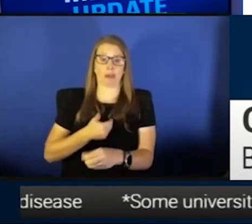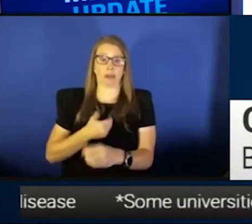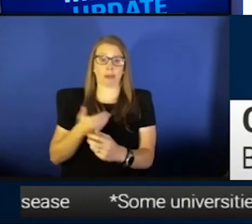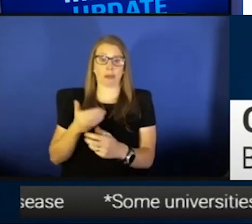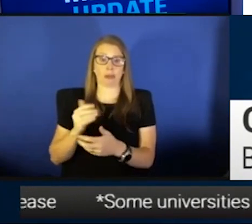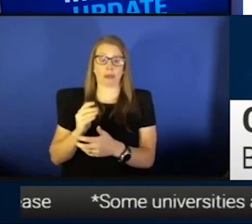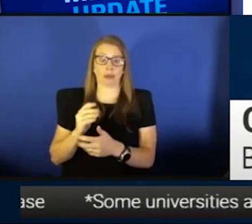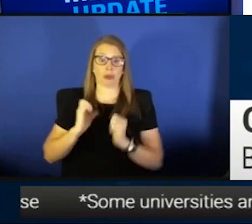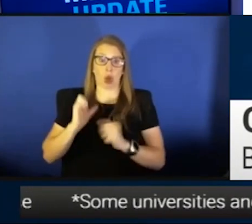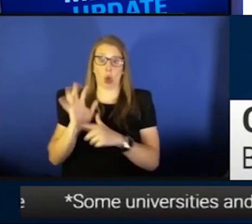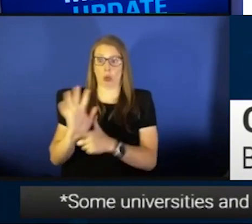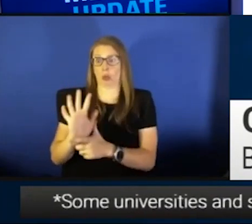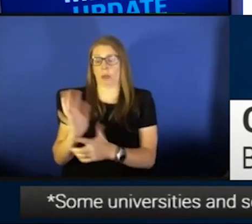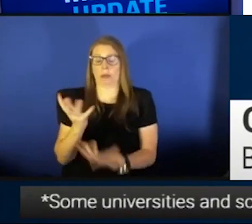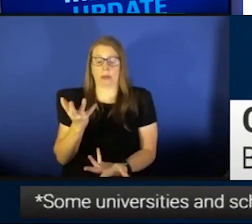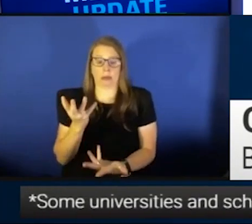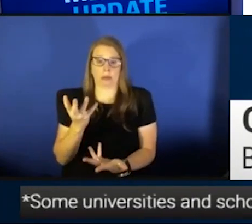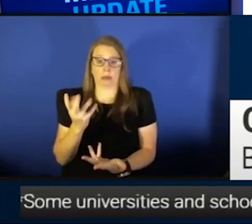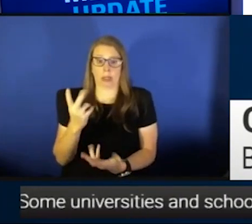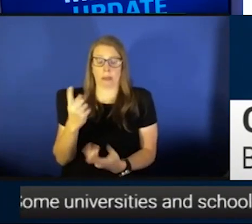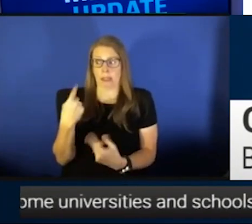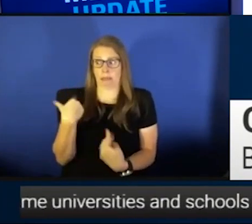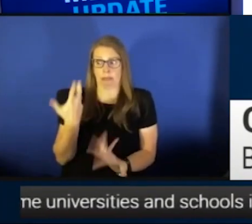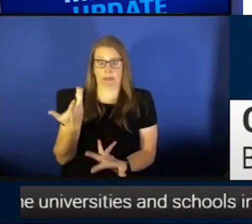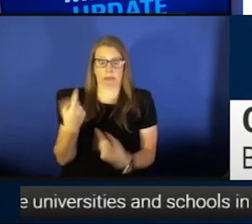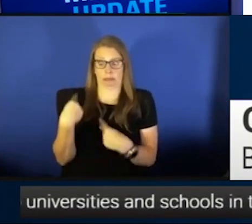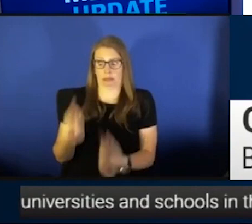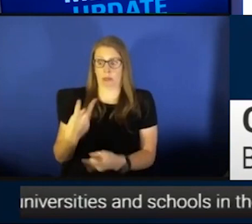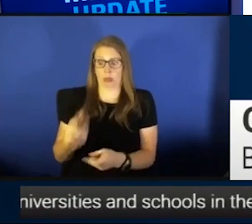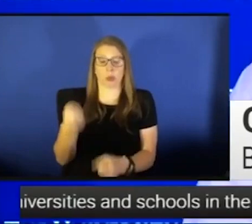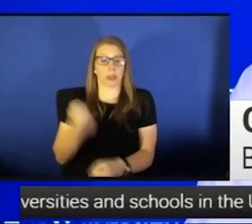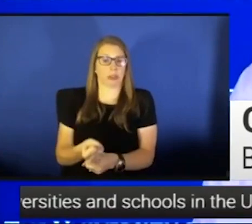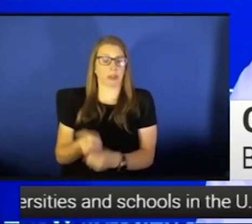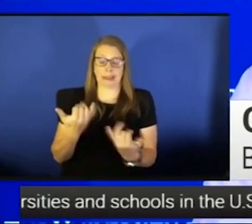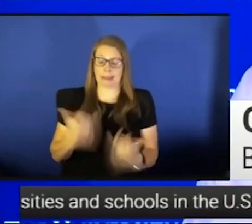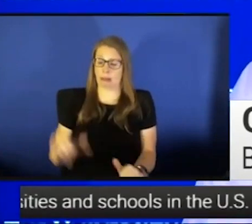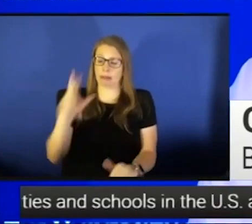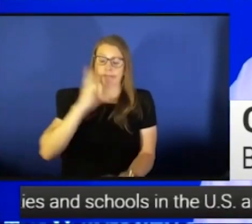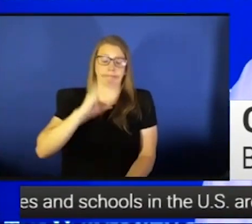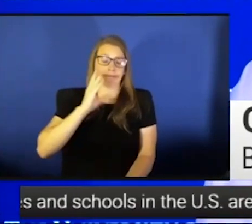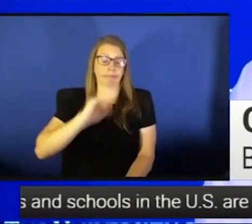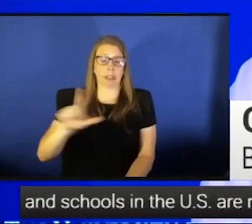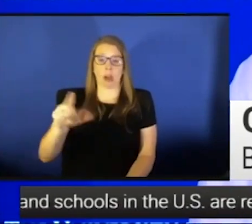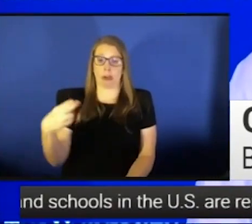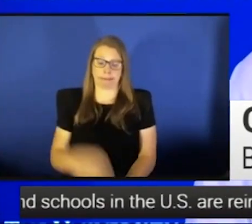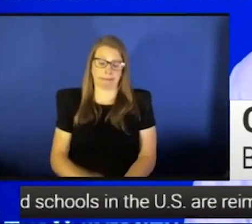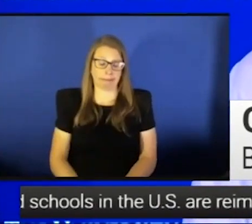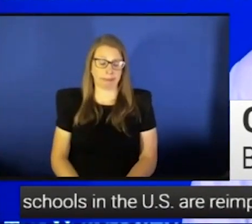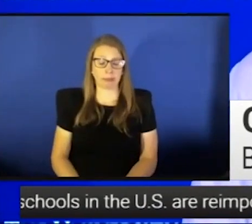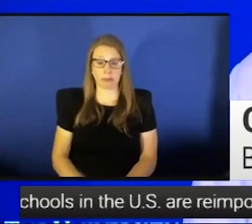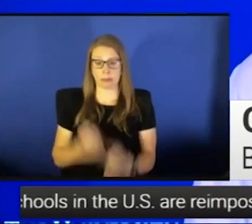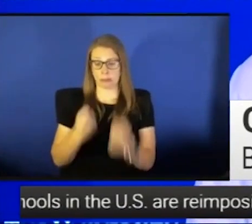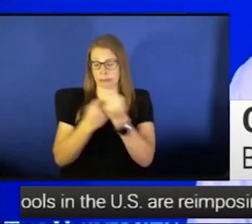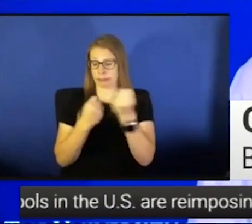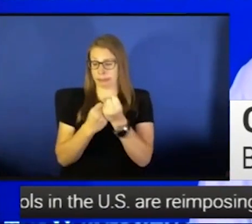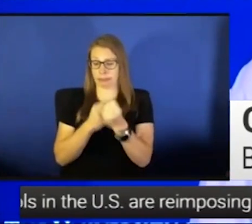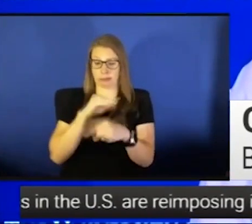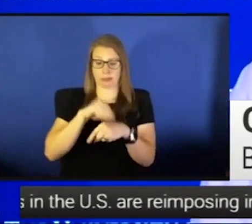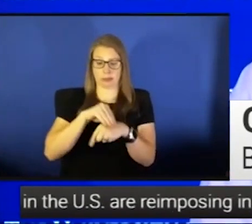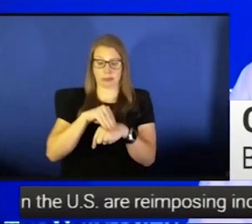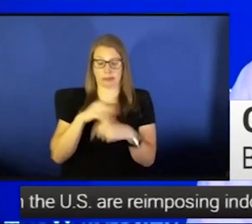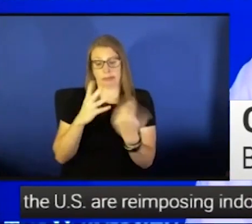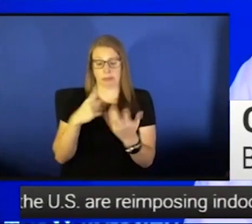of this if they were infected at the beginning of the pandemic. But correct. Again, it continues to support the fact that we have been talking about that